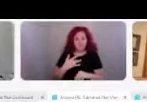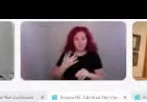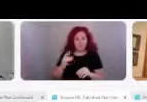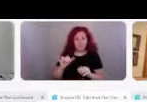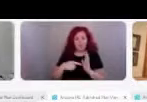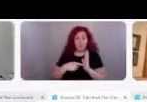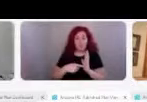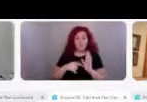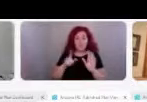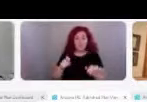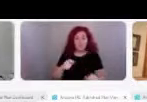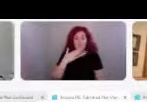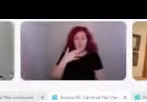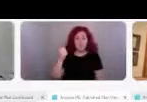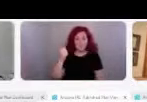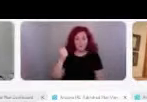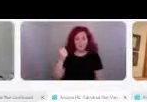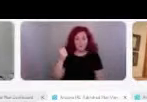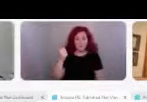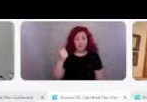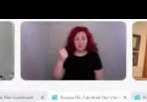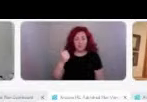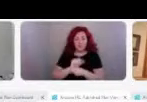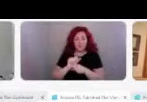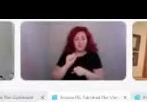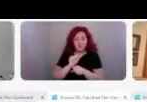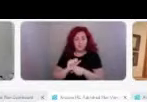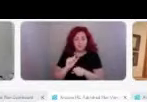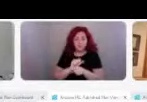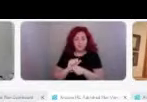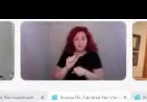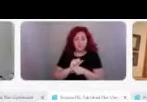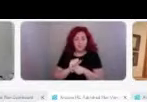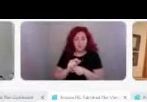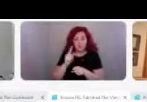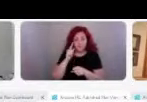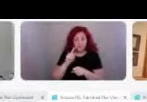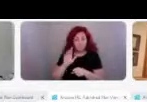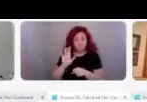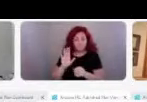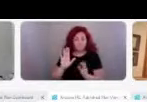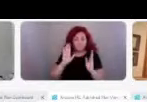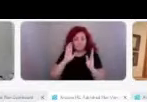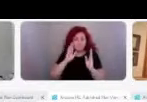be better they need to do a better job for listening